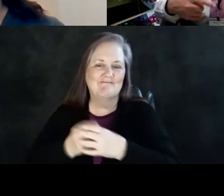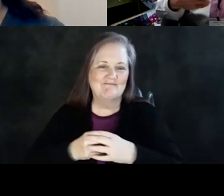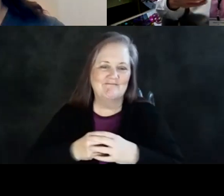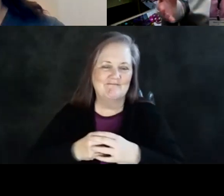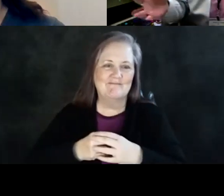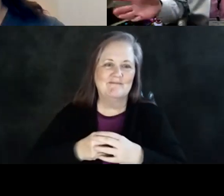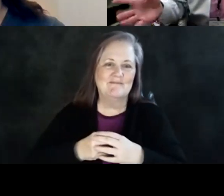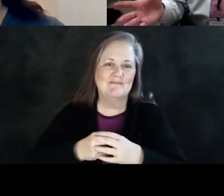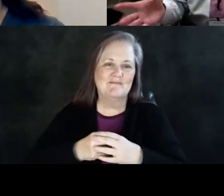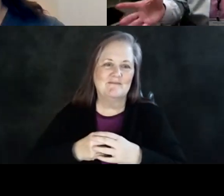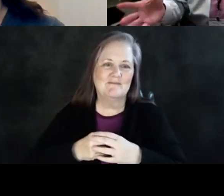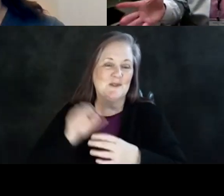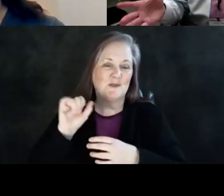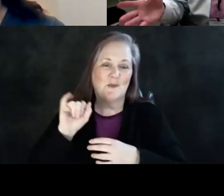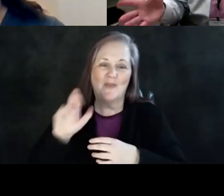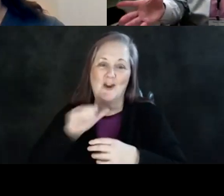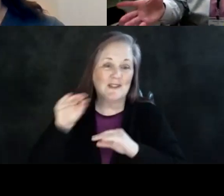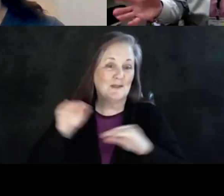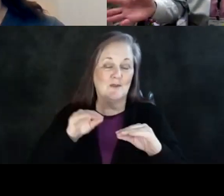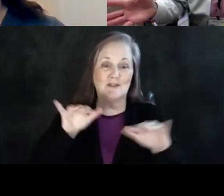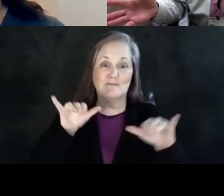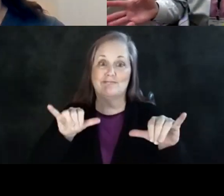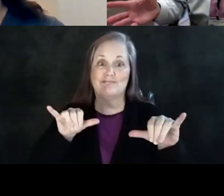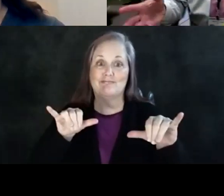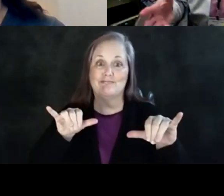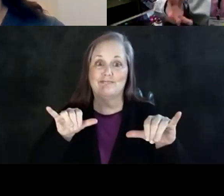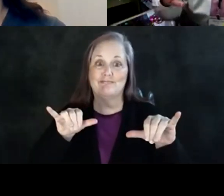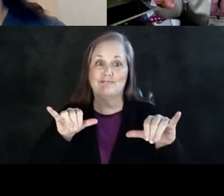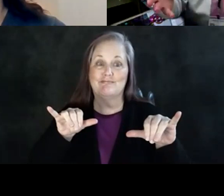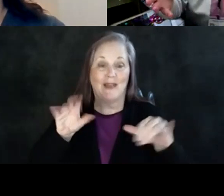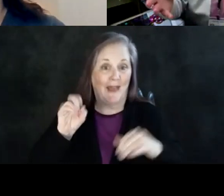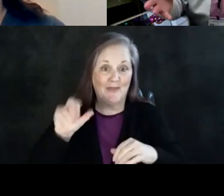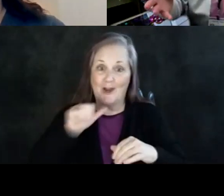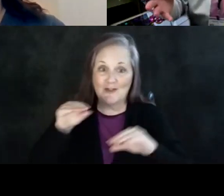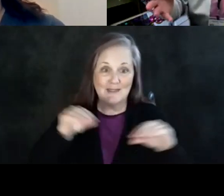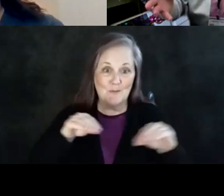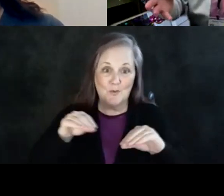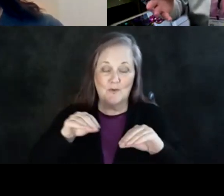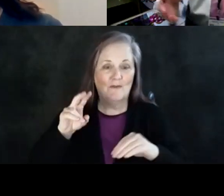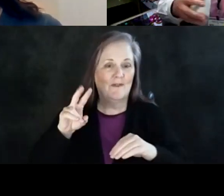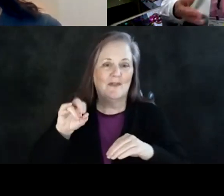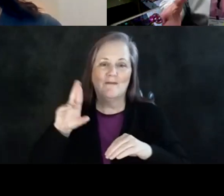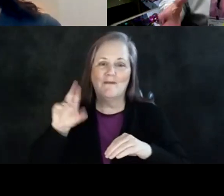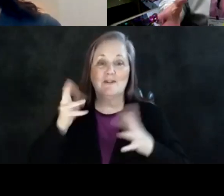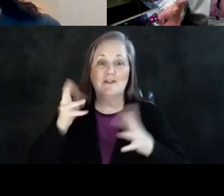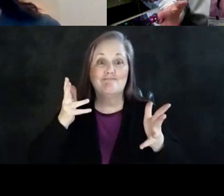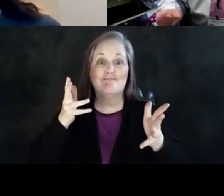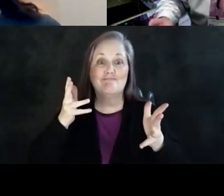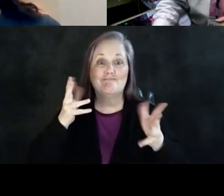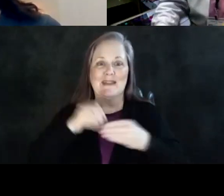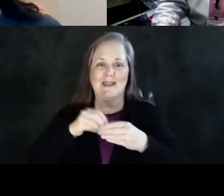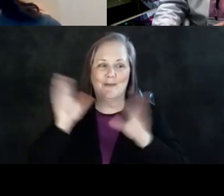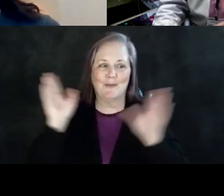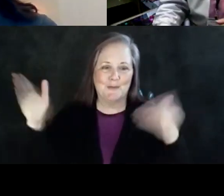built, and the air doesn't move. And if the air doesn't move, the virus just sits there, and that's how